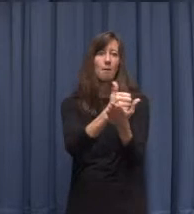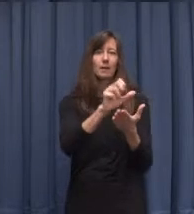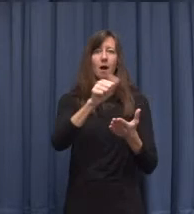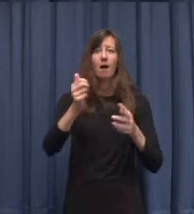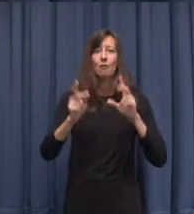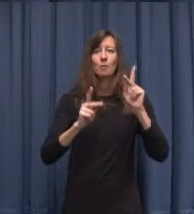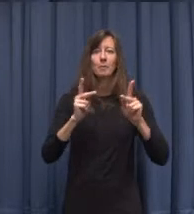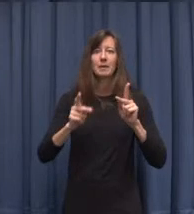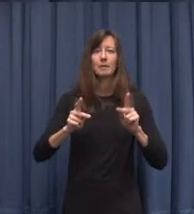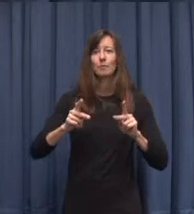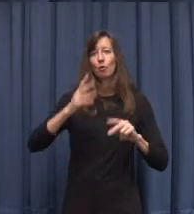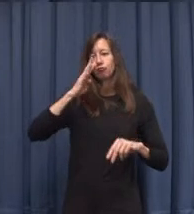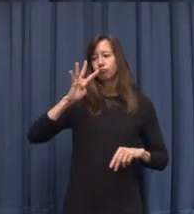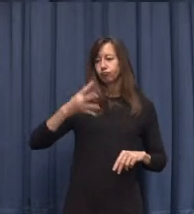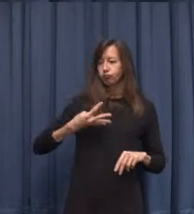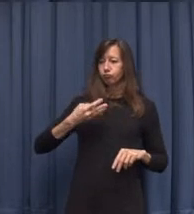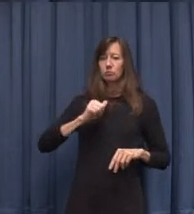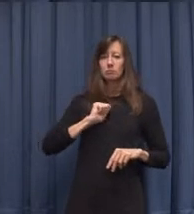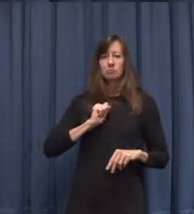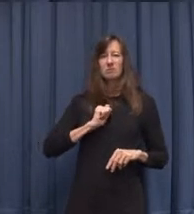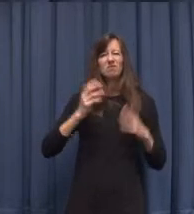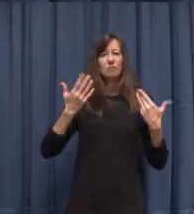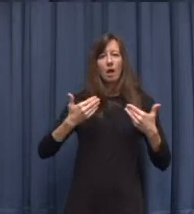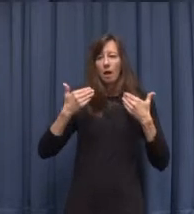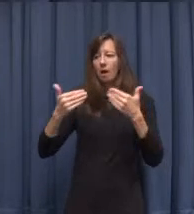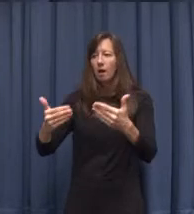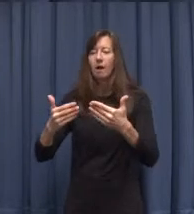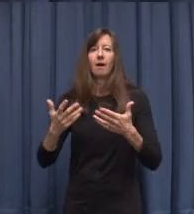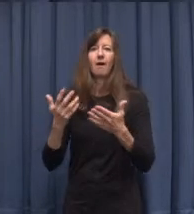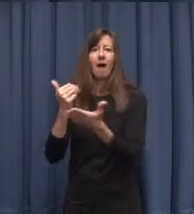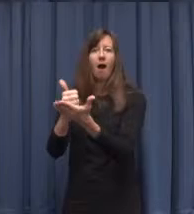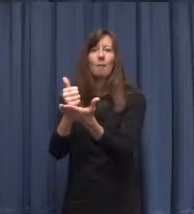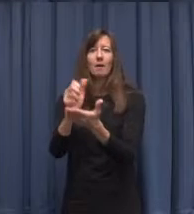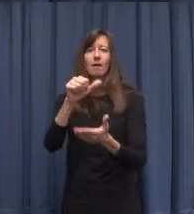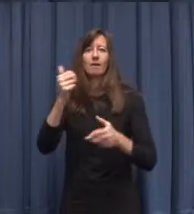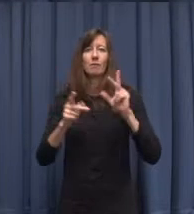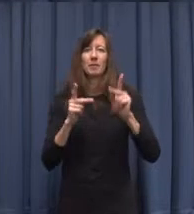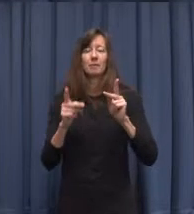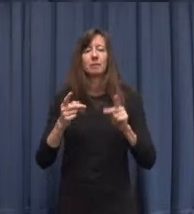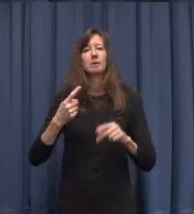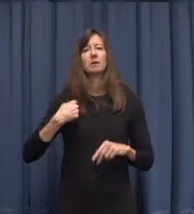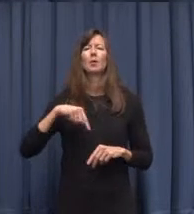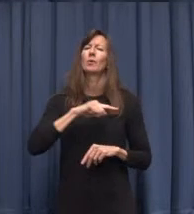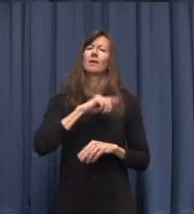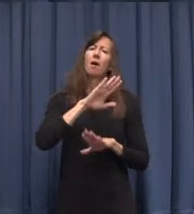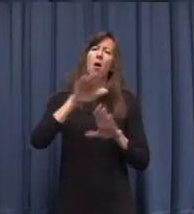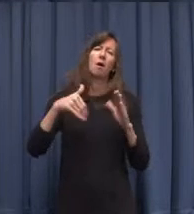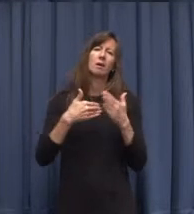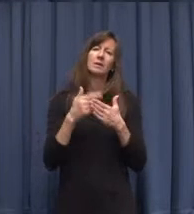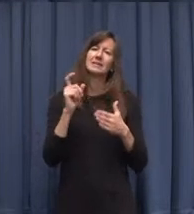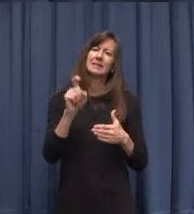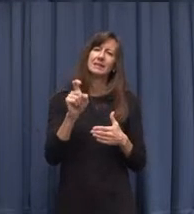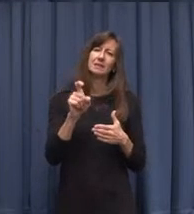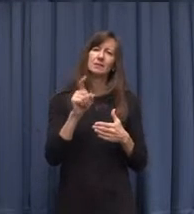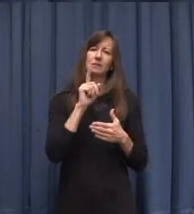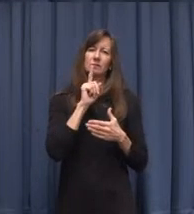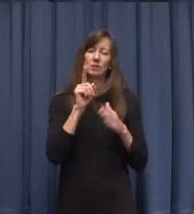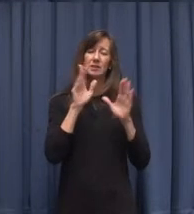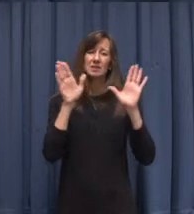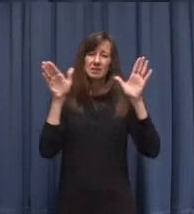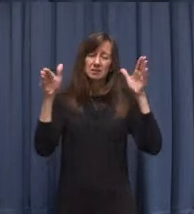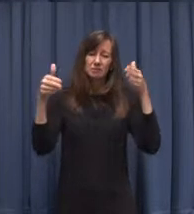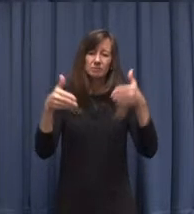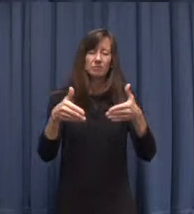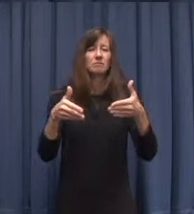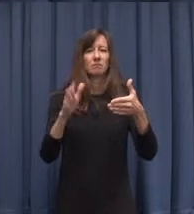help others. And that's what I think we all need to try to channel, especially heading into Thanksgiving and